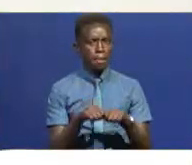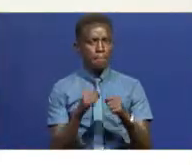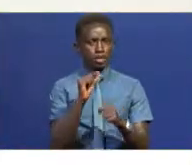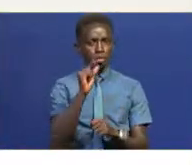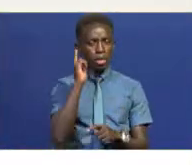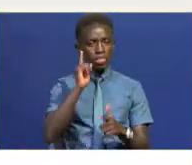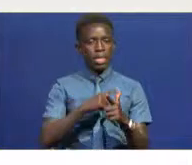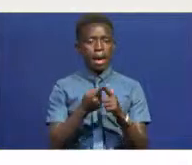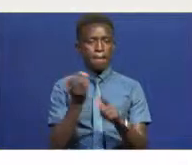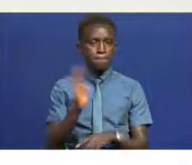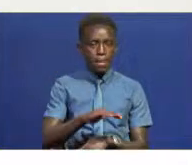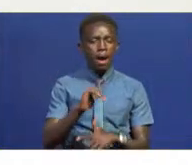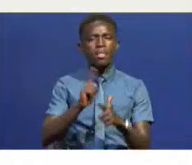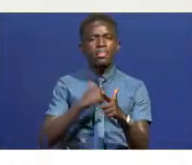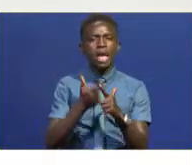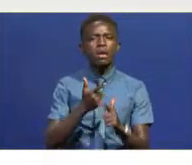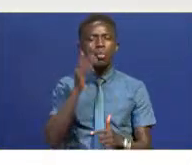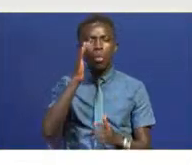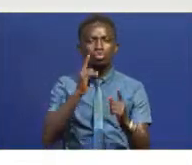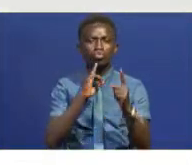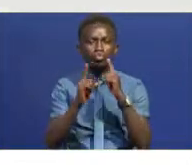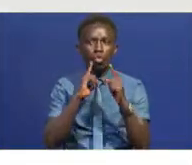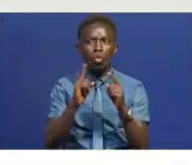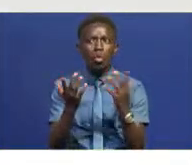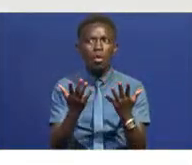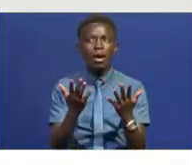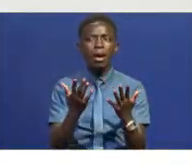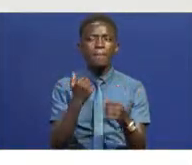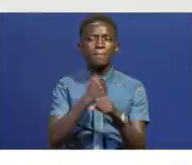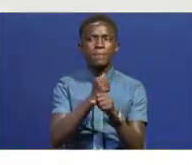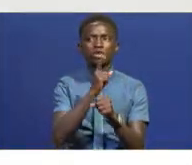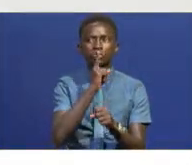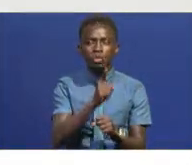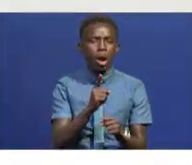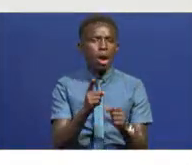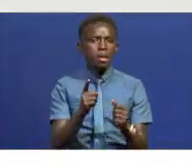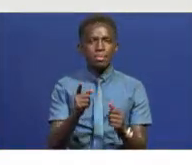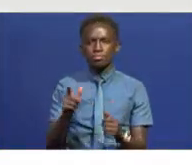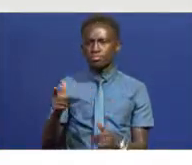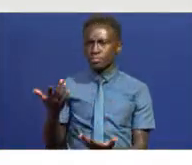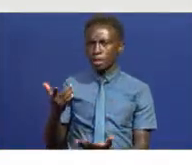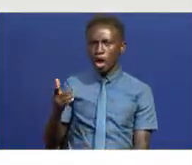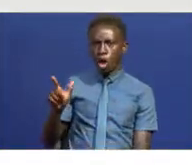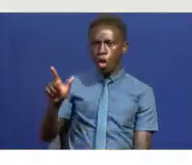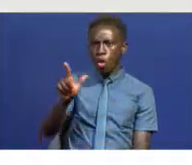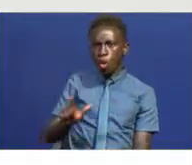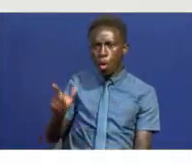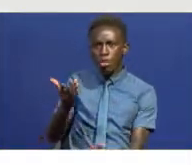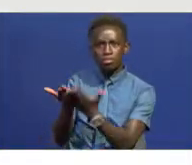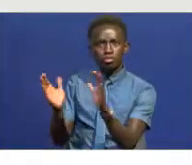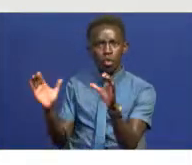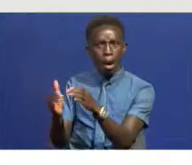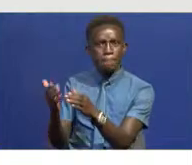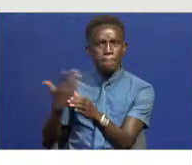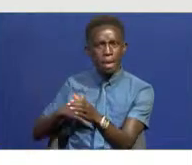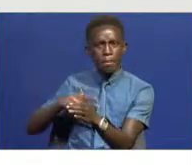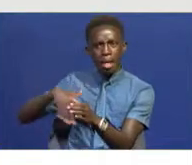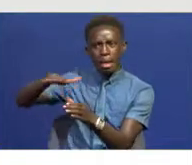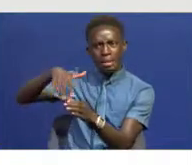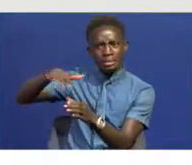you finish up. And then we'll talk about the aspect of ensuring that local communities where, other than what you're saying, unprocessed